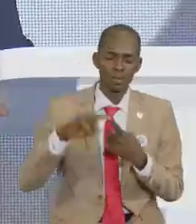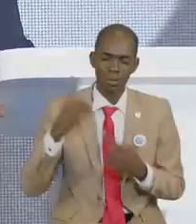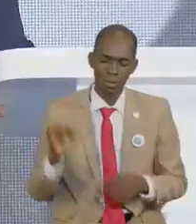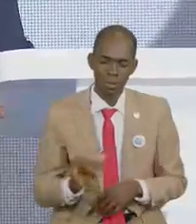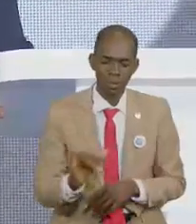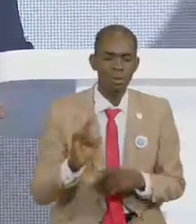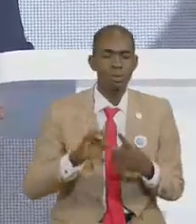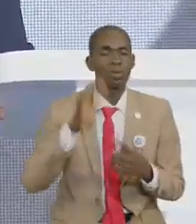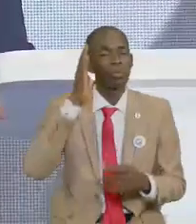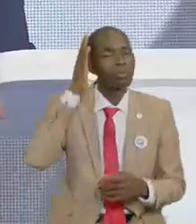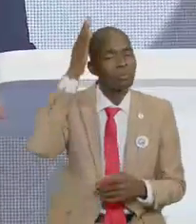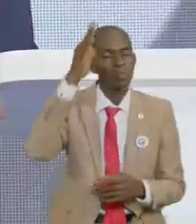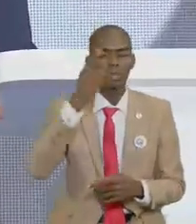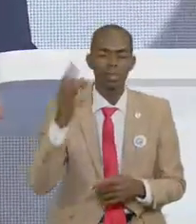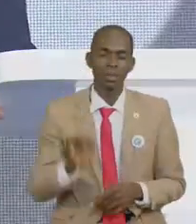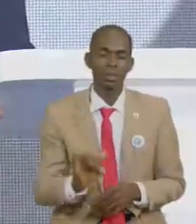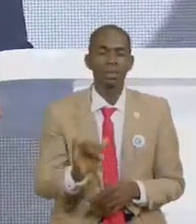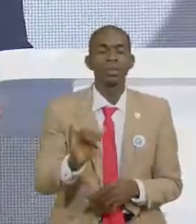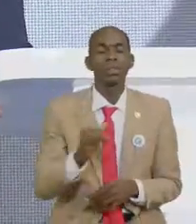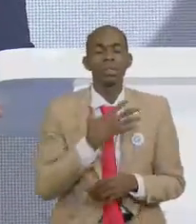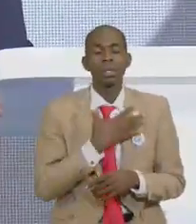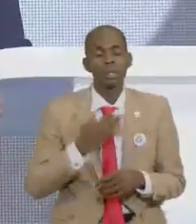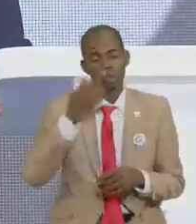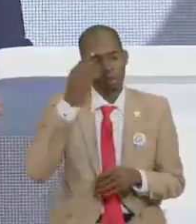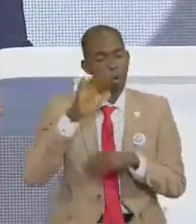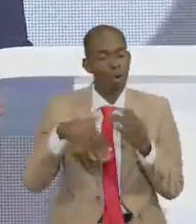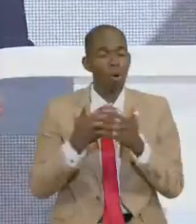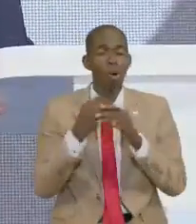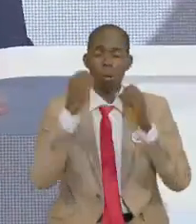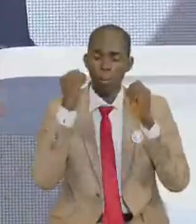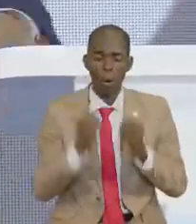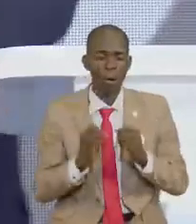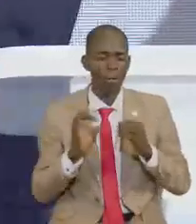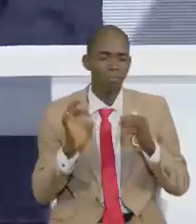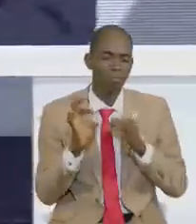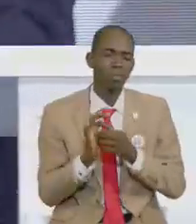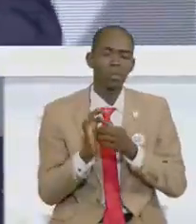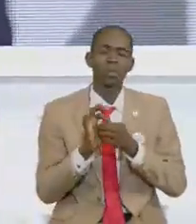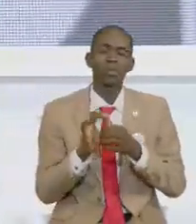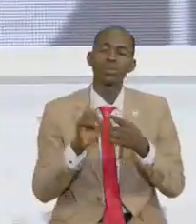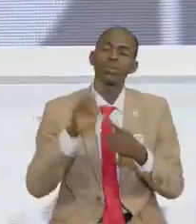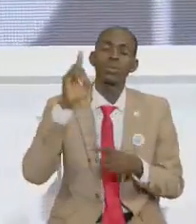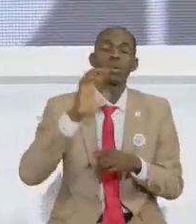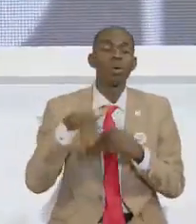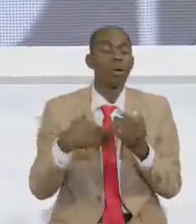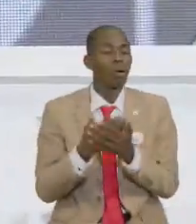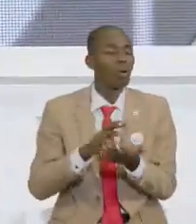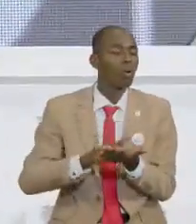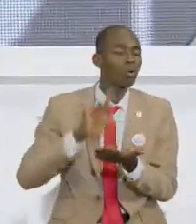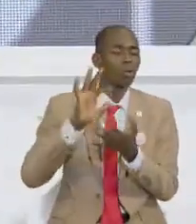eternity, and because all power belongs to you, all glory belongs to